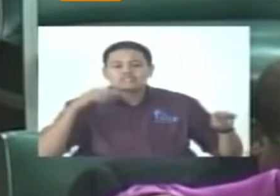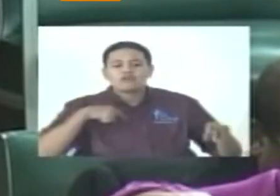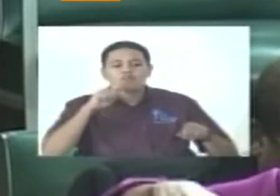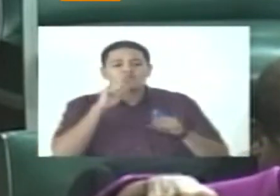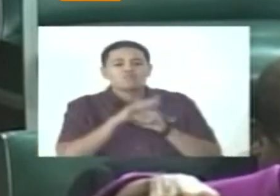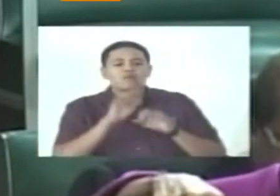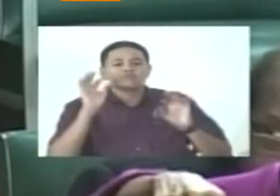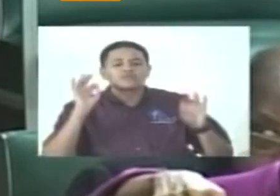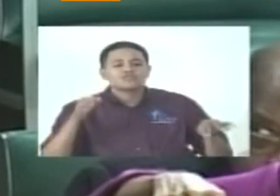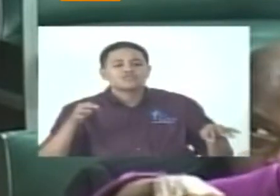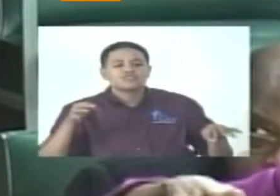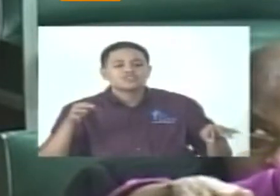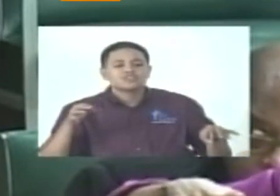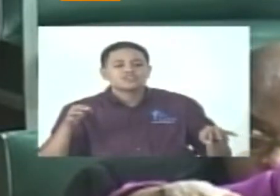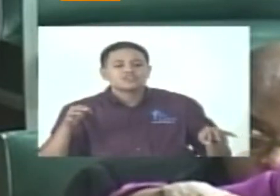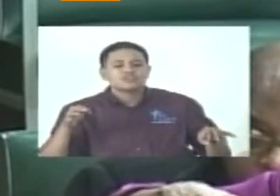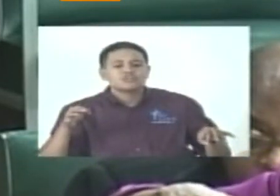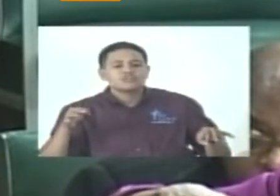January.